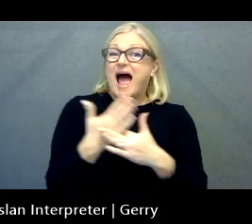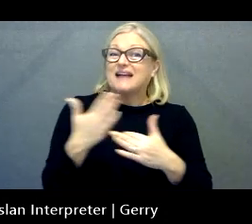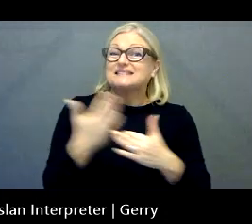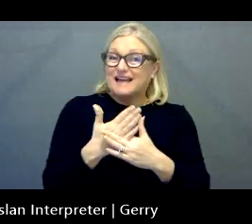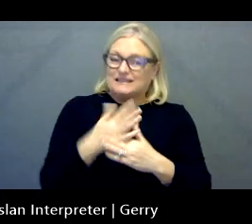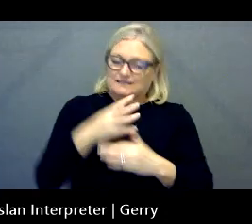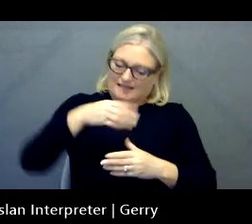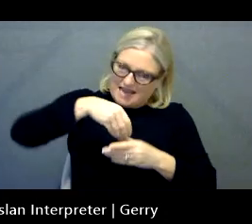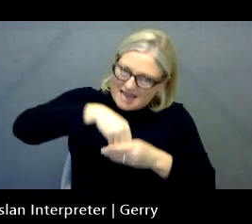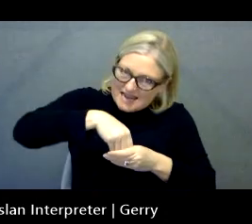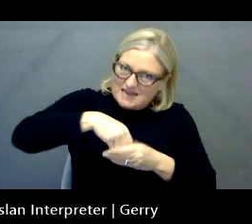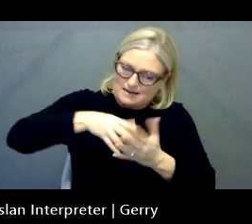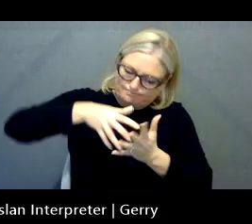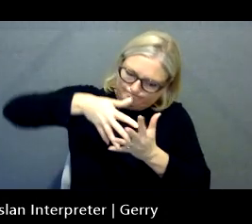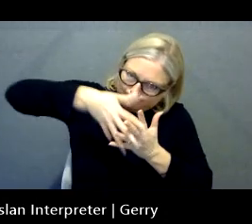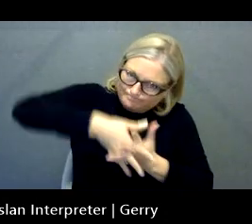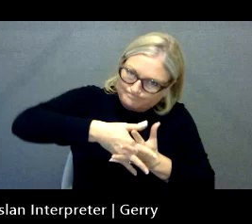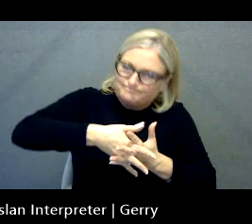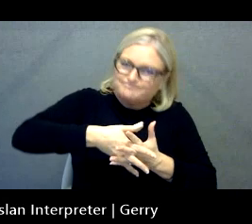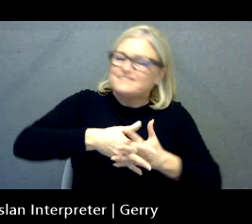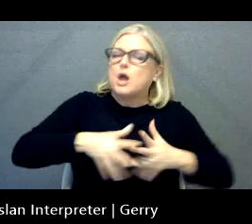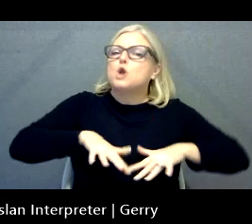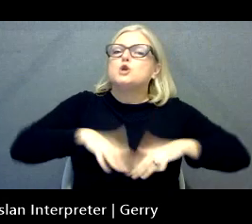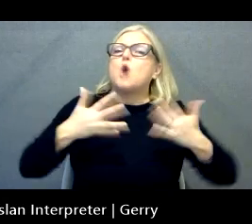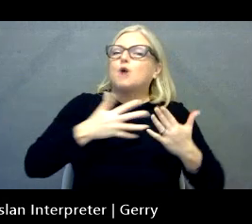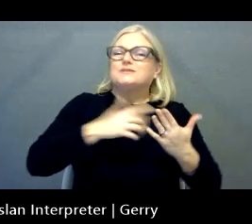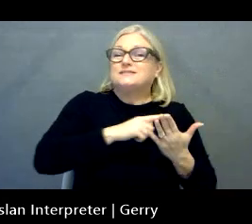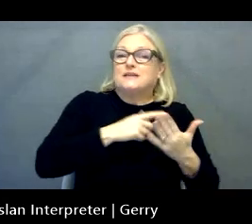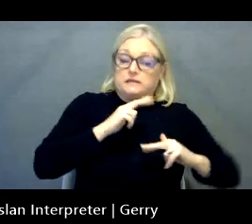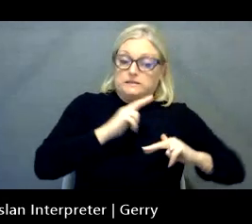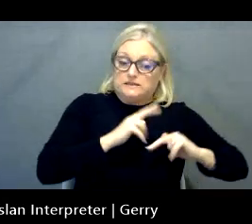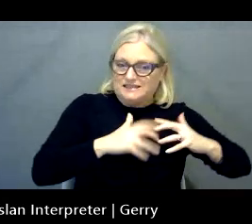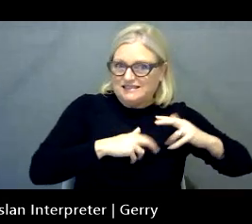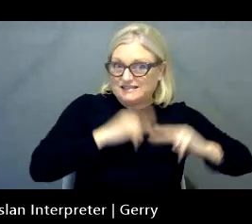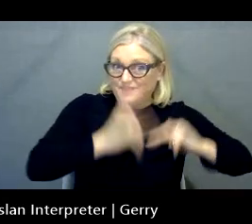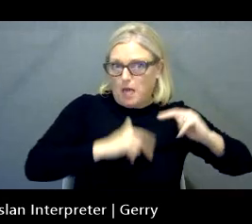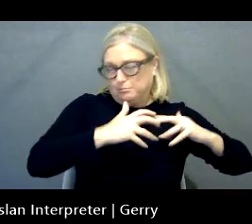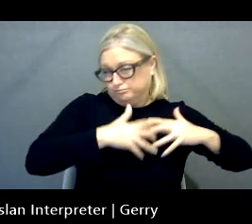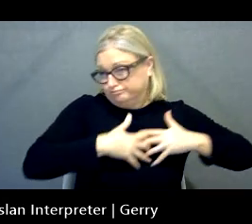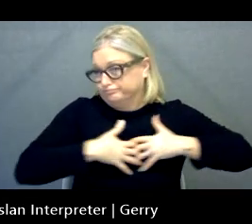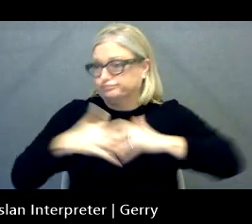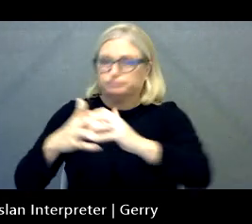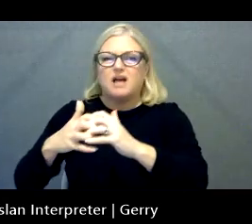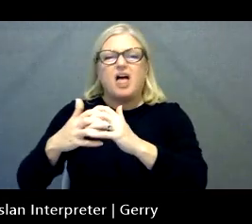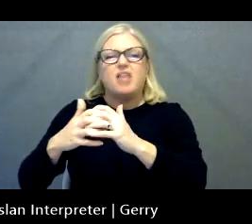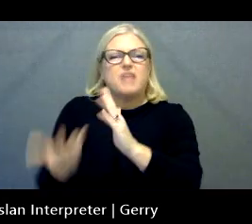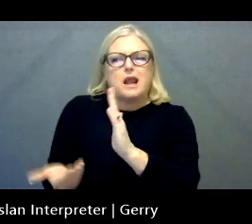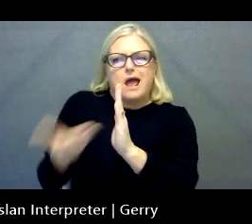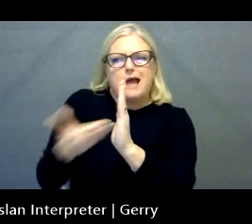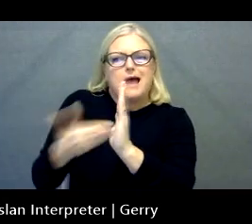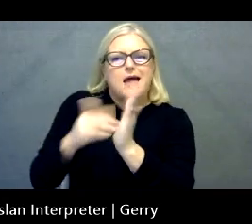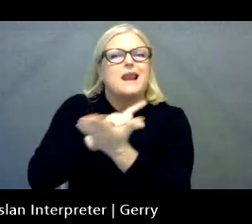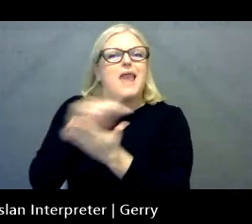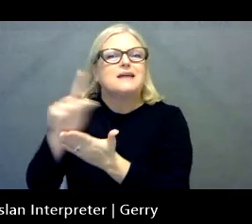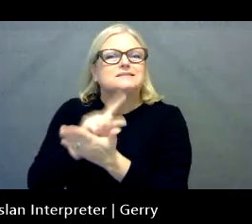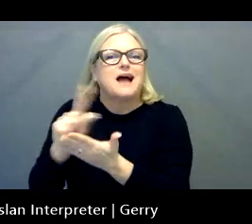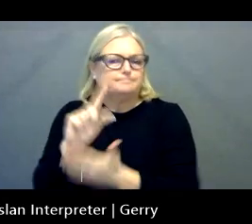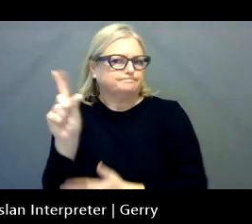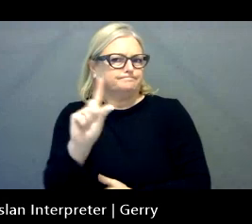front. We also heard very strongly that for a wellbeing index about your internal state of wellbeing,